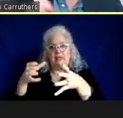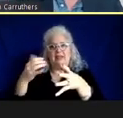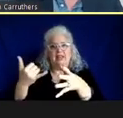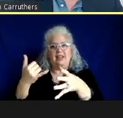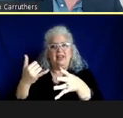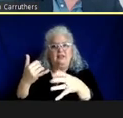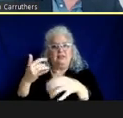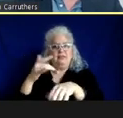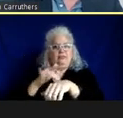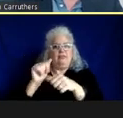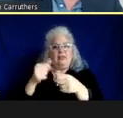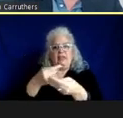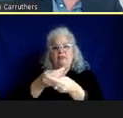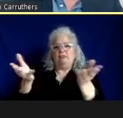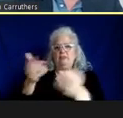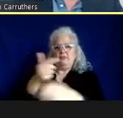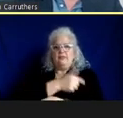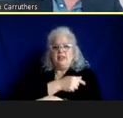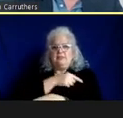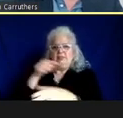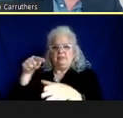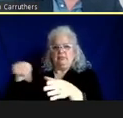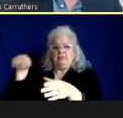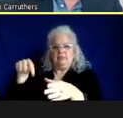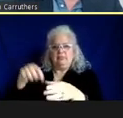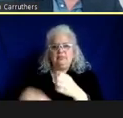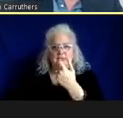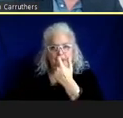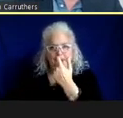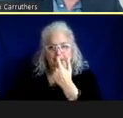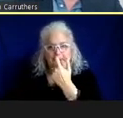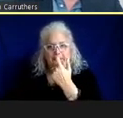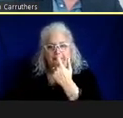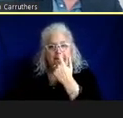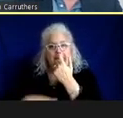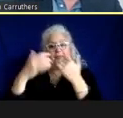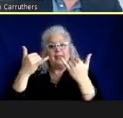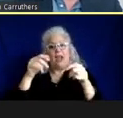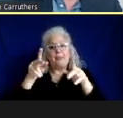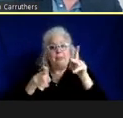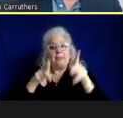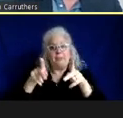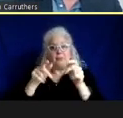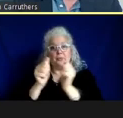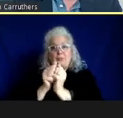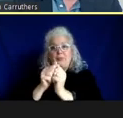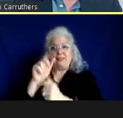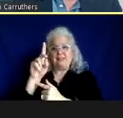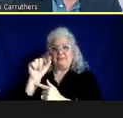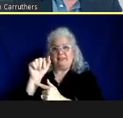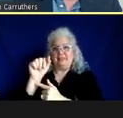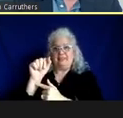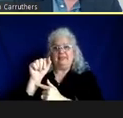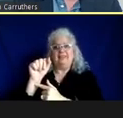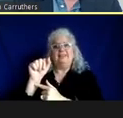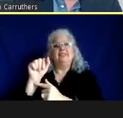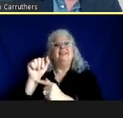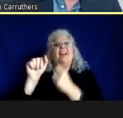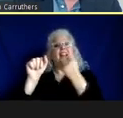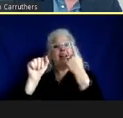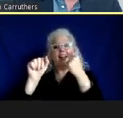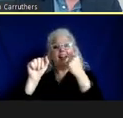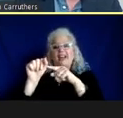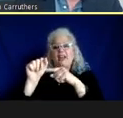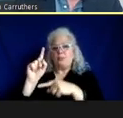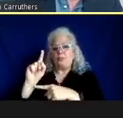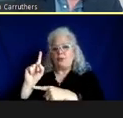where do people with disabilities pop up? It's in this kind of phase 1C, which is 16 to 49 people with underlying medical conditions